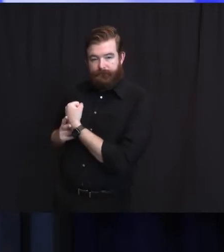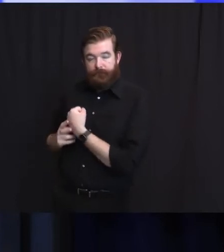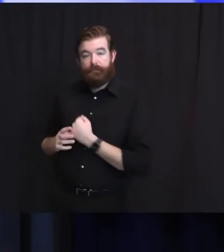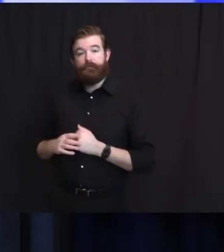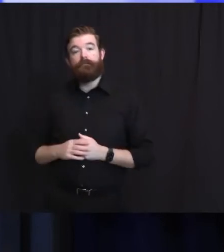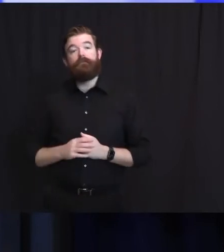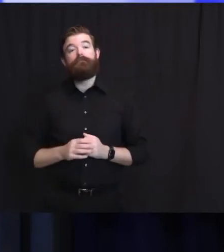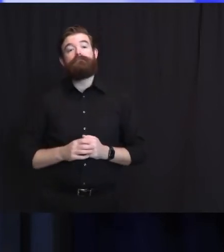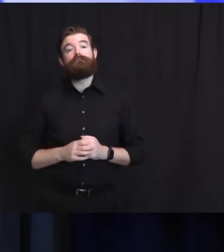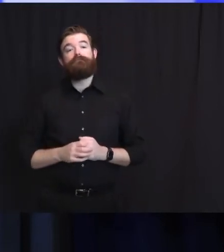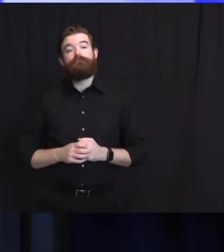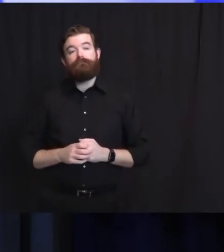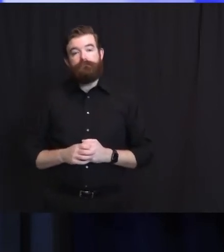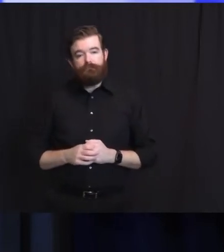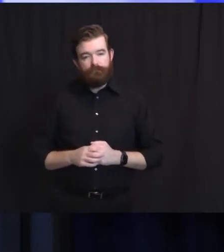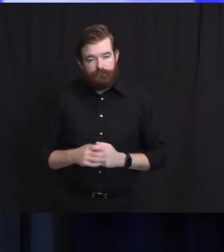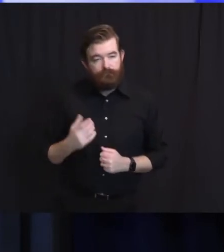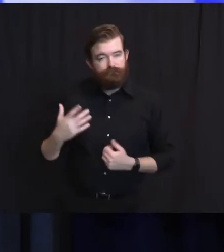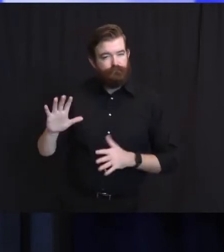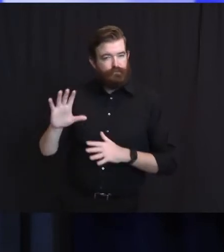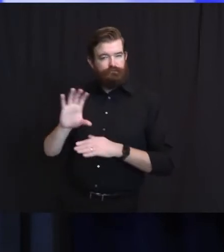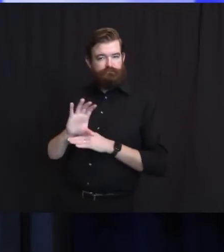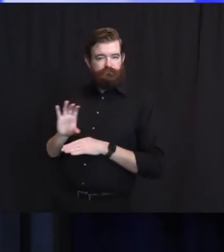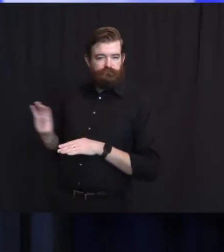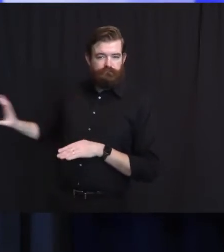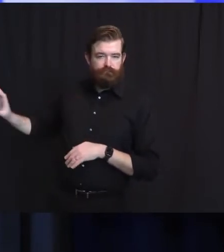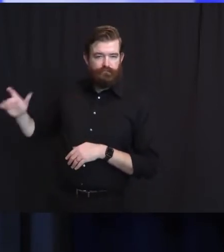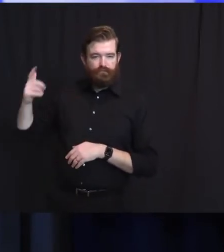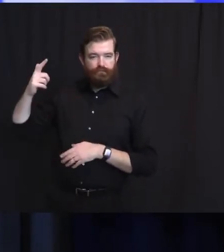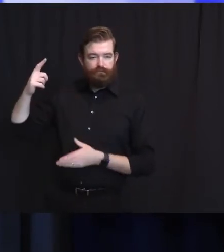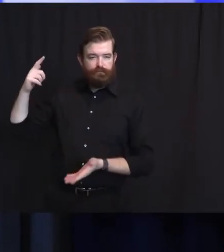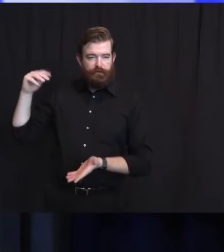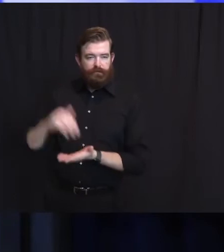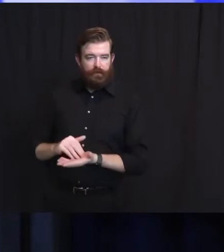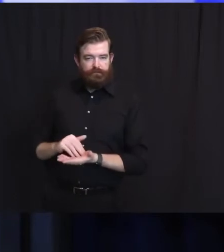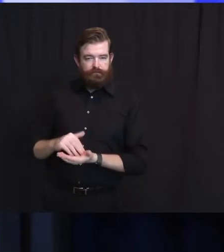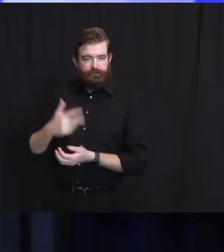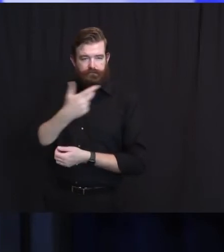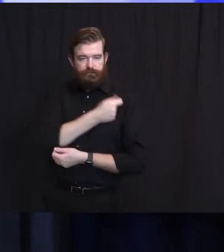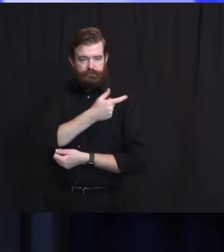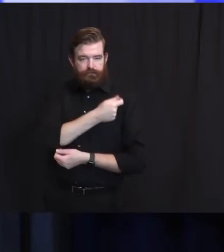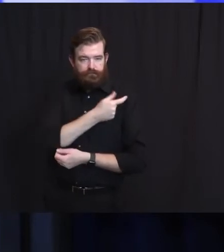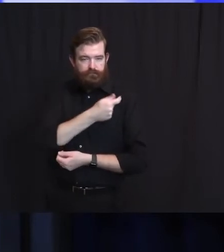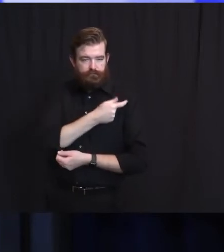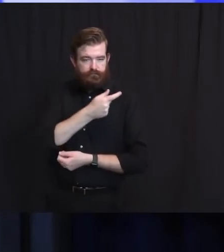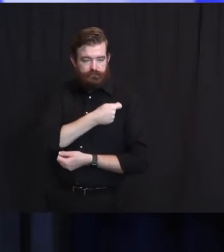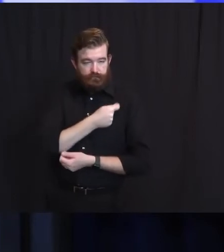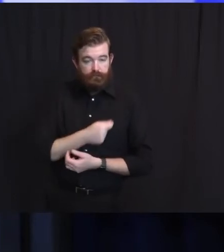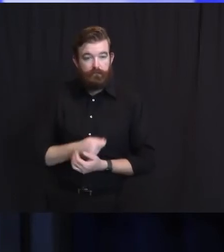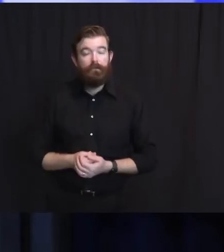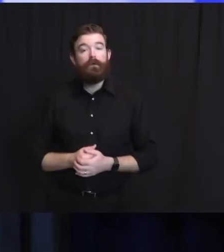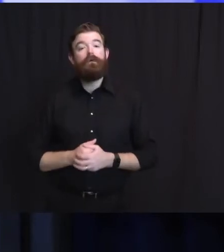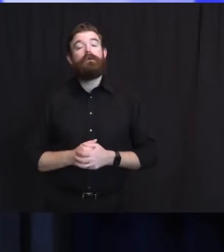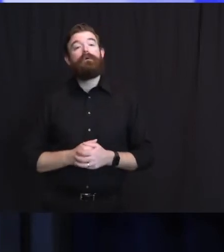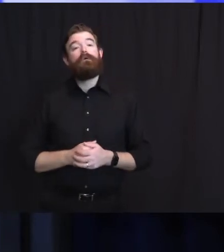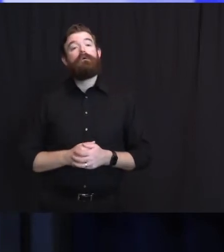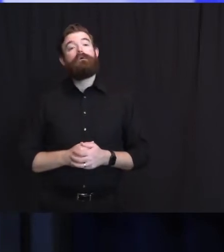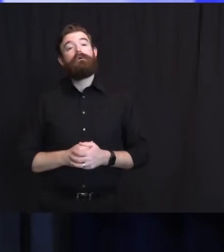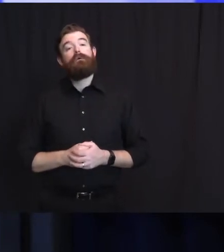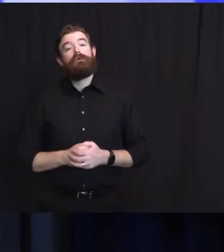21,450 doses to build up the reserve for the long-term care facilities, while also allocating